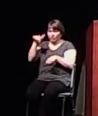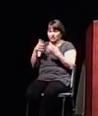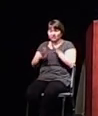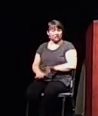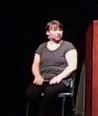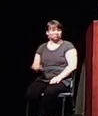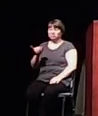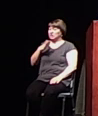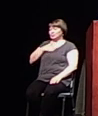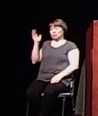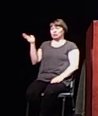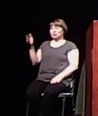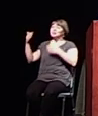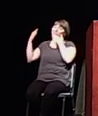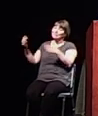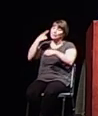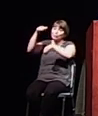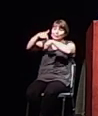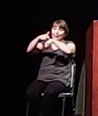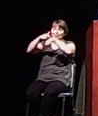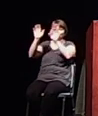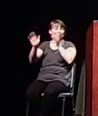That's my presentation, and I thank you for your time.